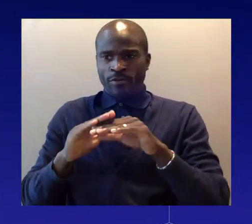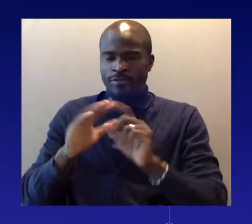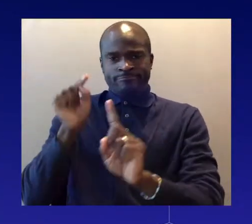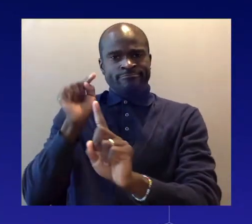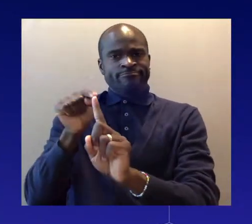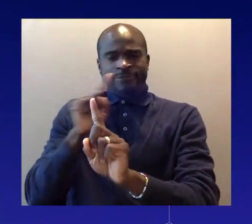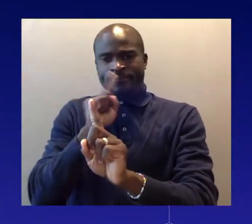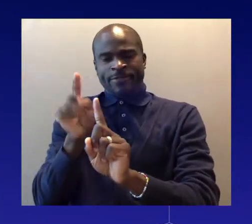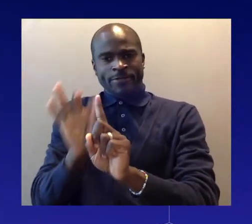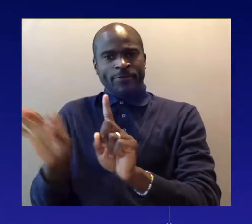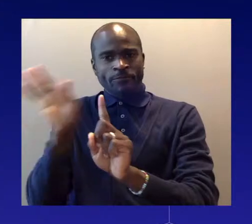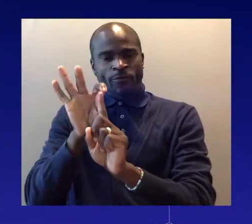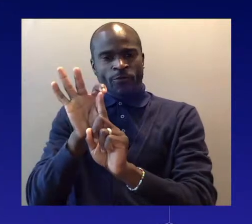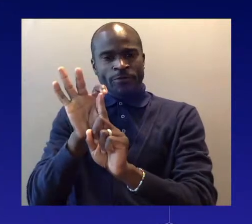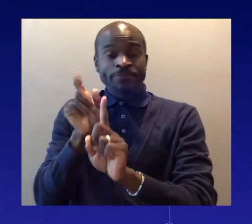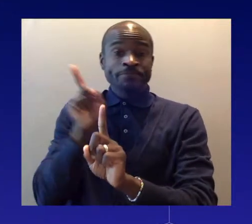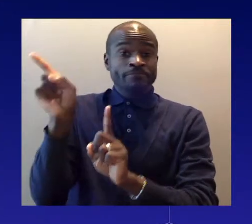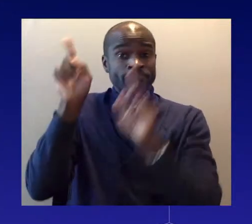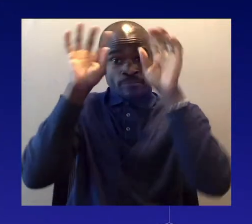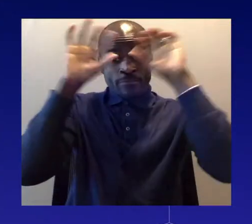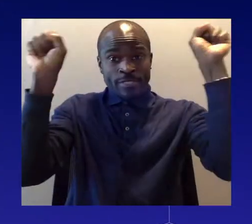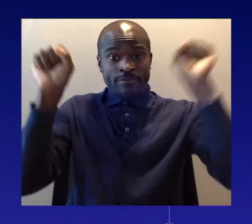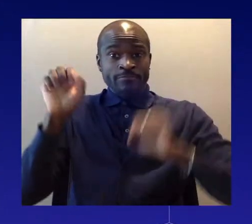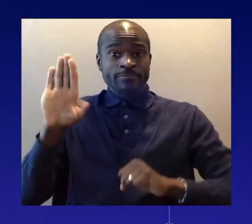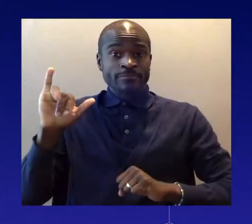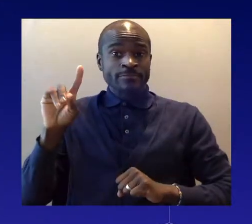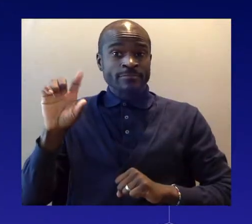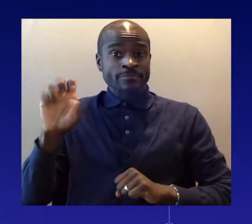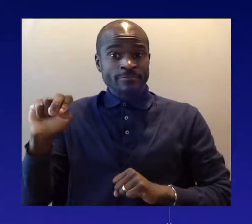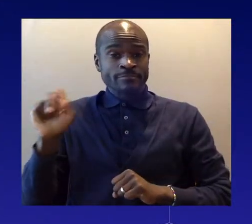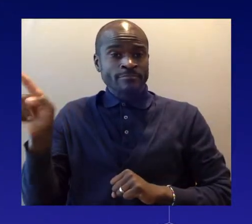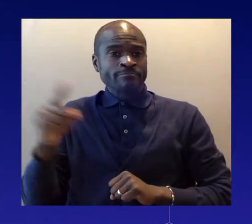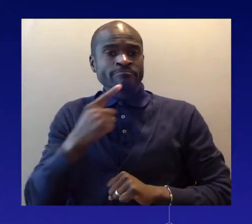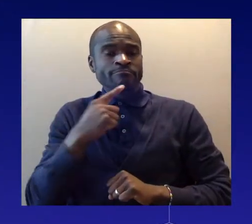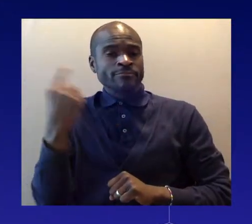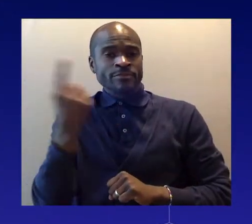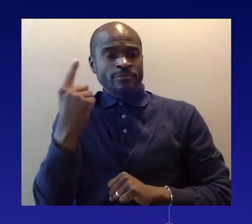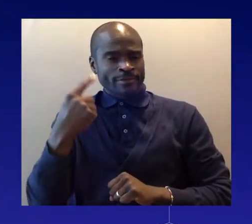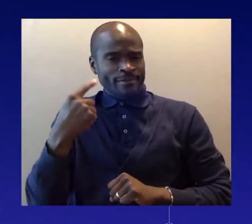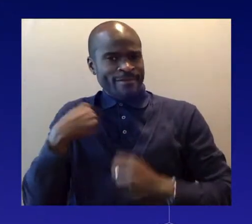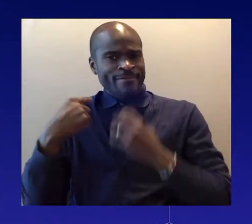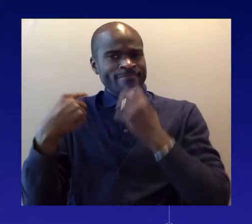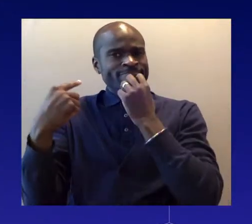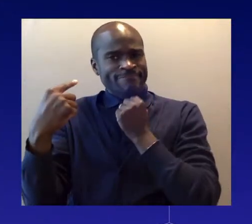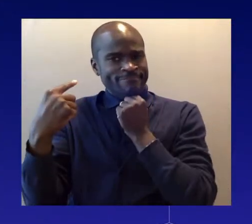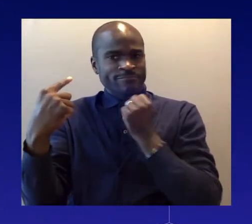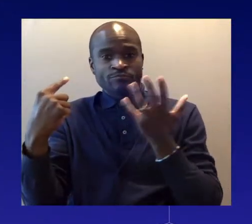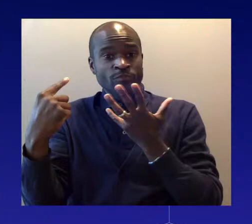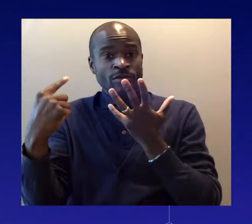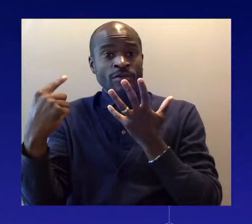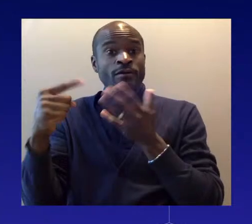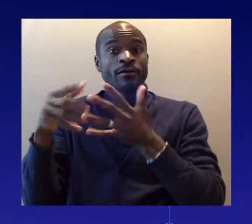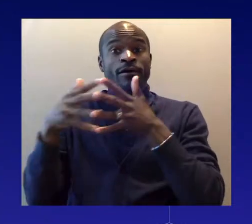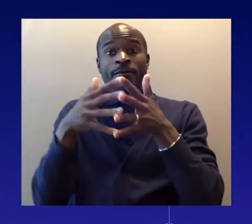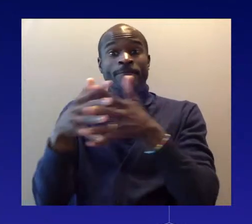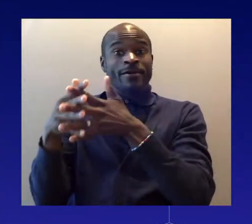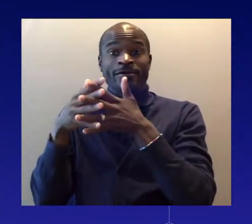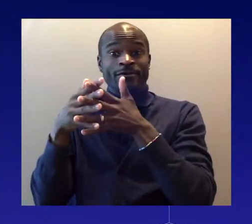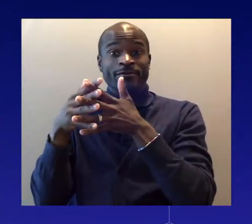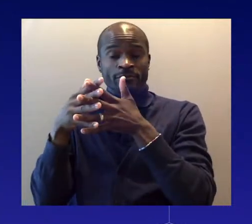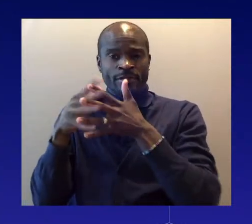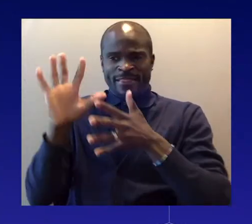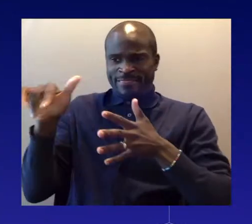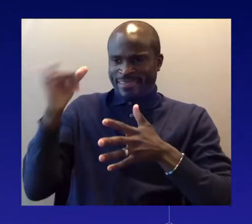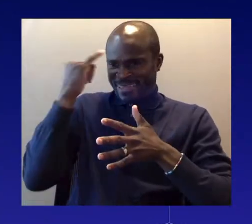President Biden has said something that I really treasure, which is that America is an idea unique in the world,